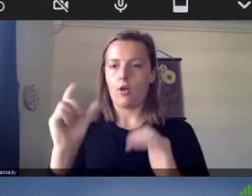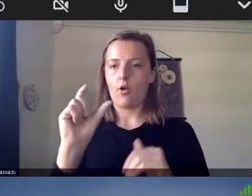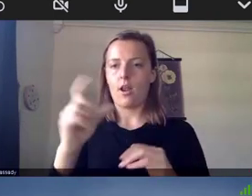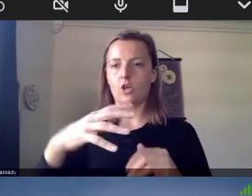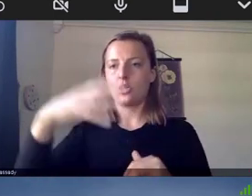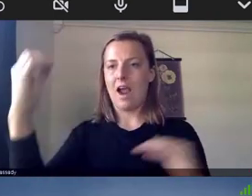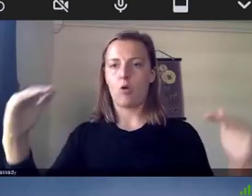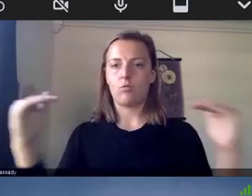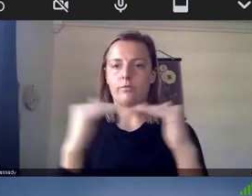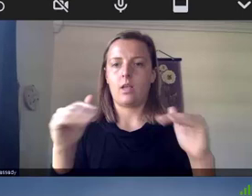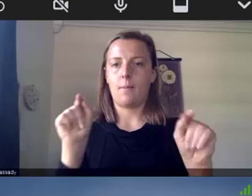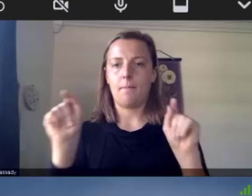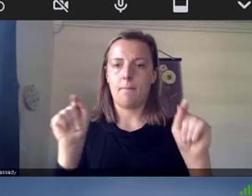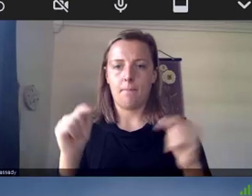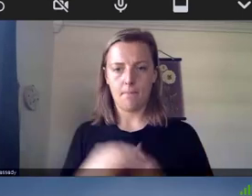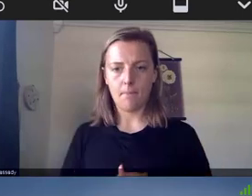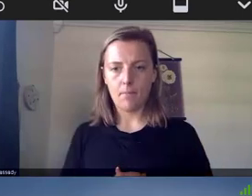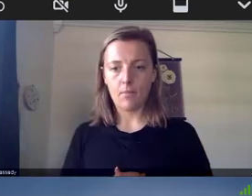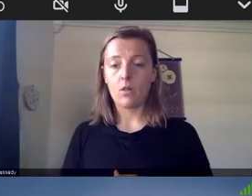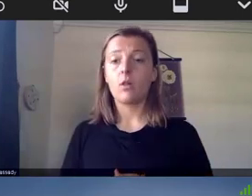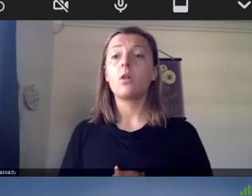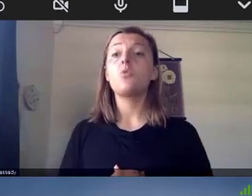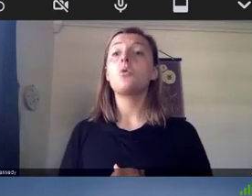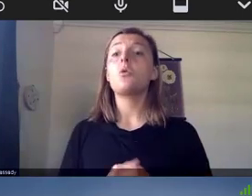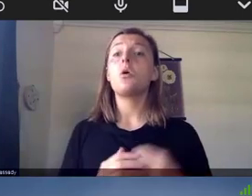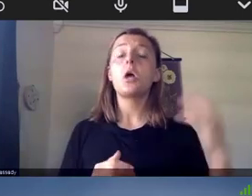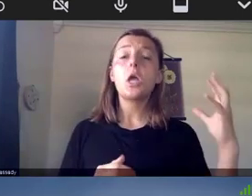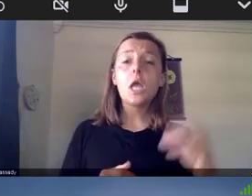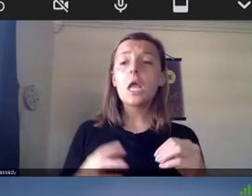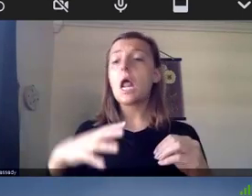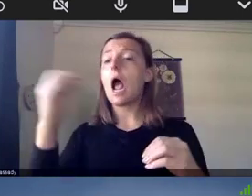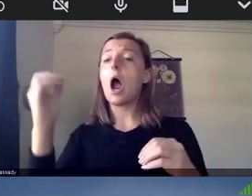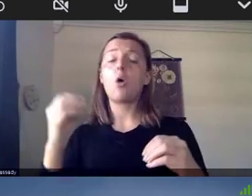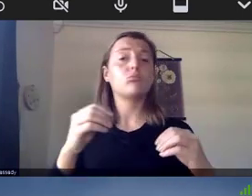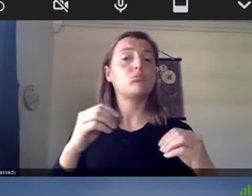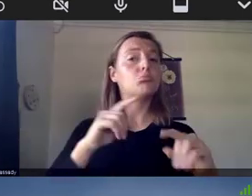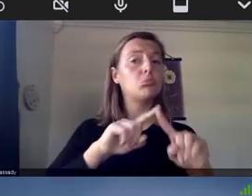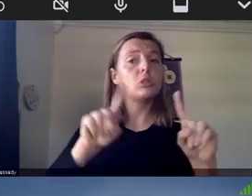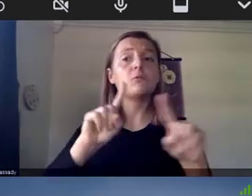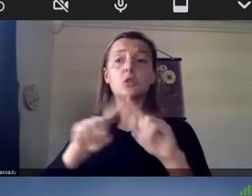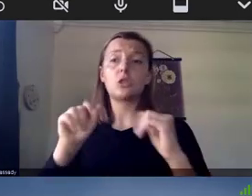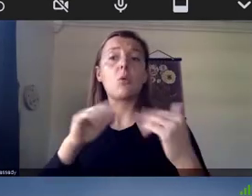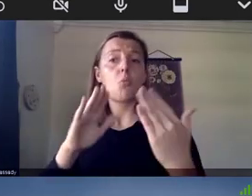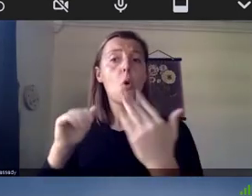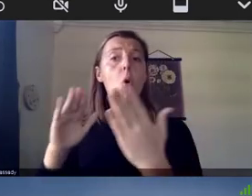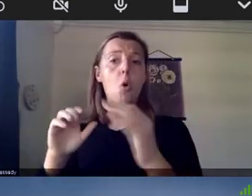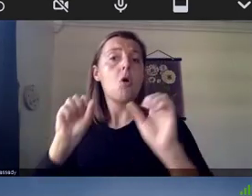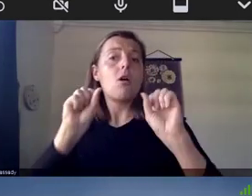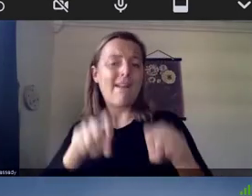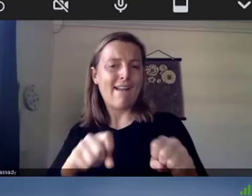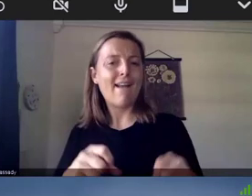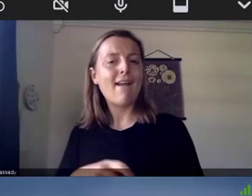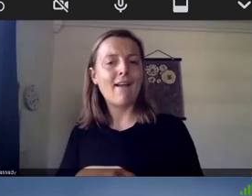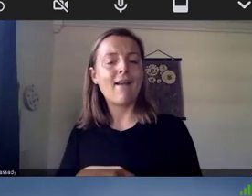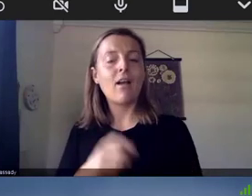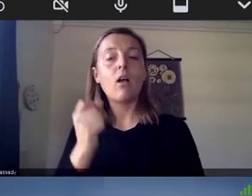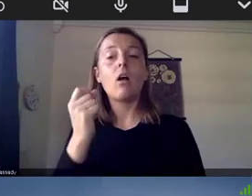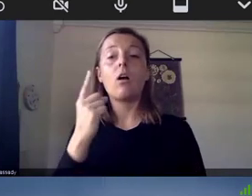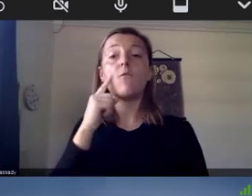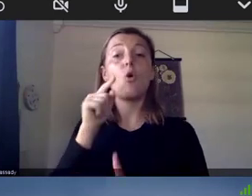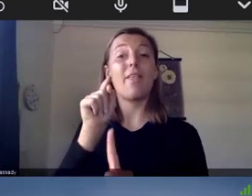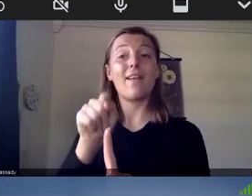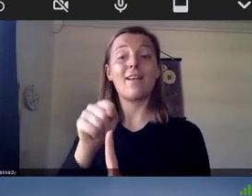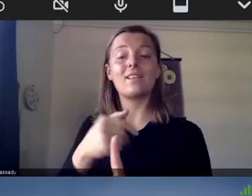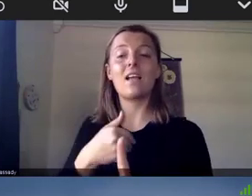out by different modes, right? So in this figure, we have conduction heat transfer going into our control